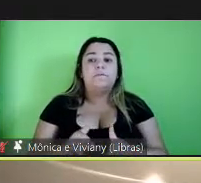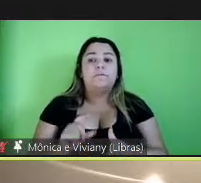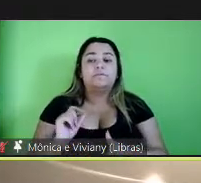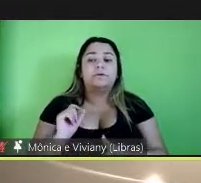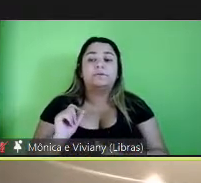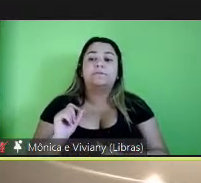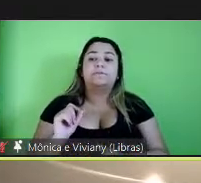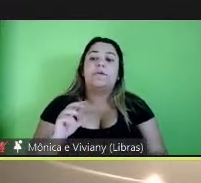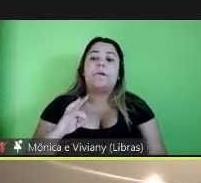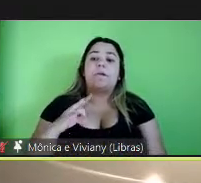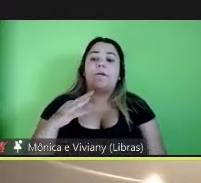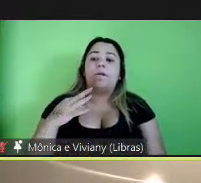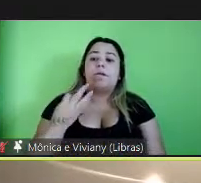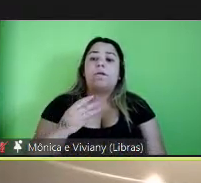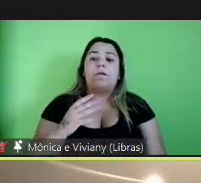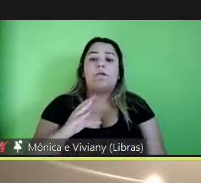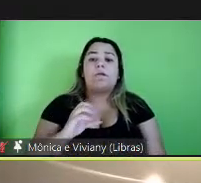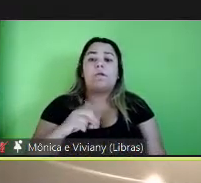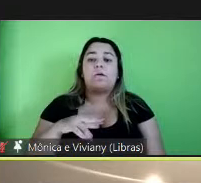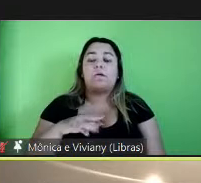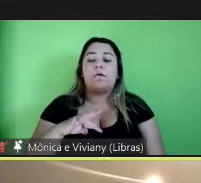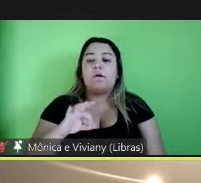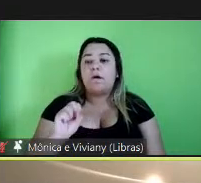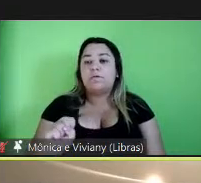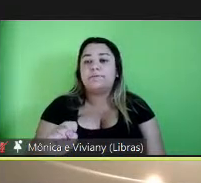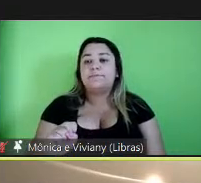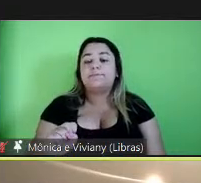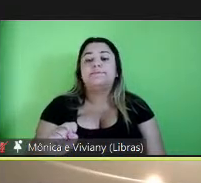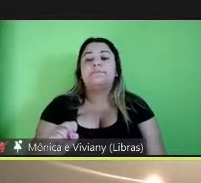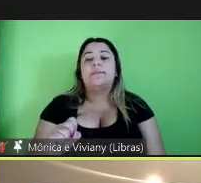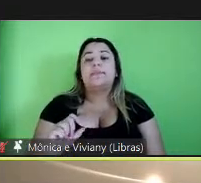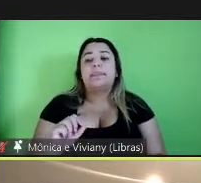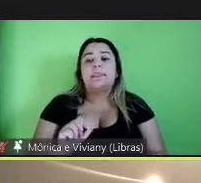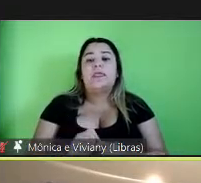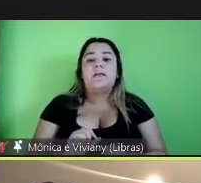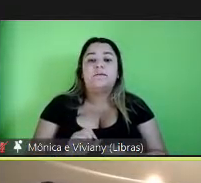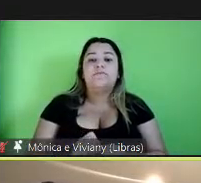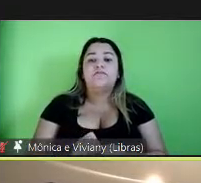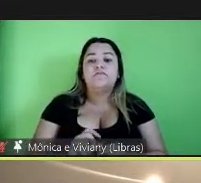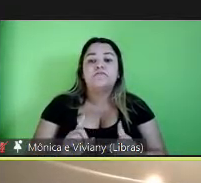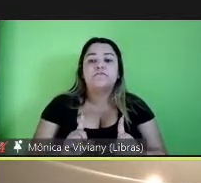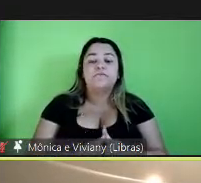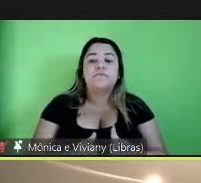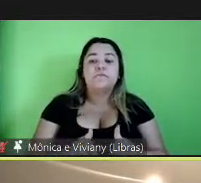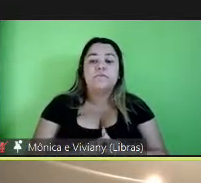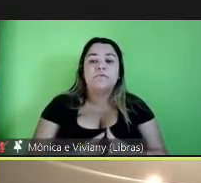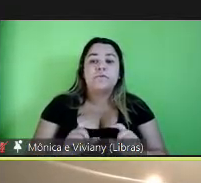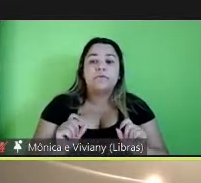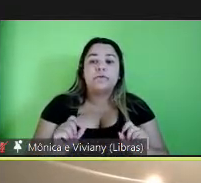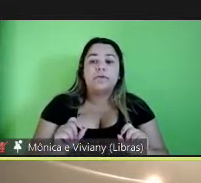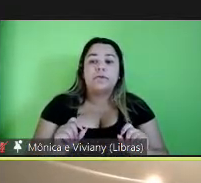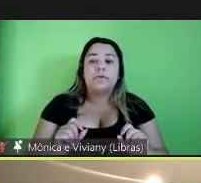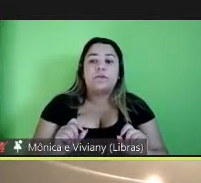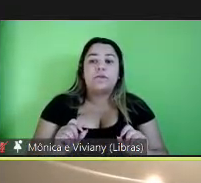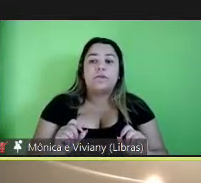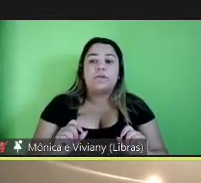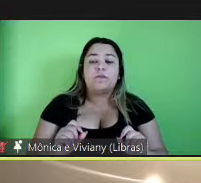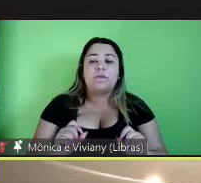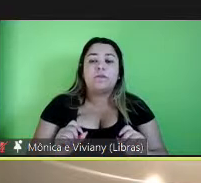assigned concepts, I suppose, more accessible to everyone that was involved as well. Very much allowing time to